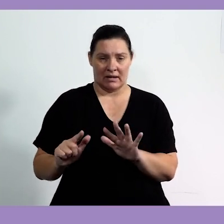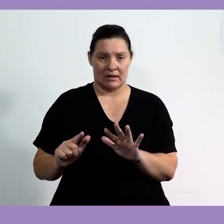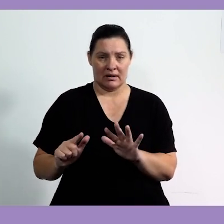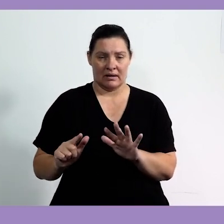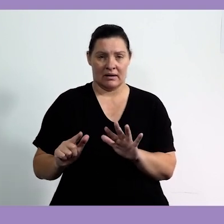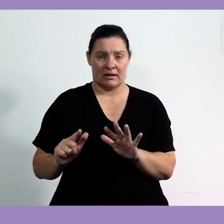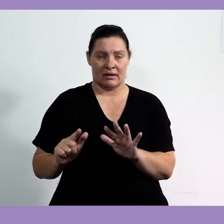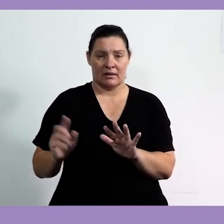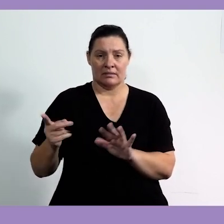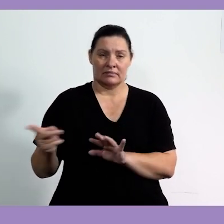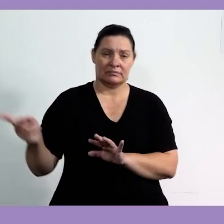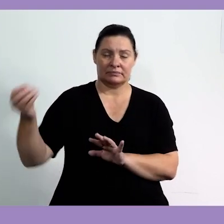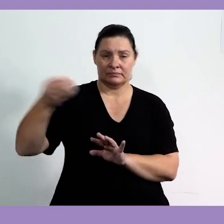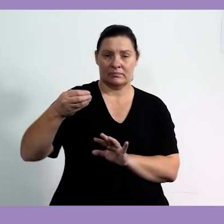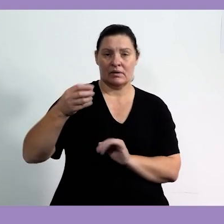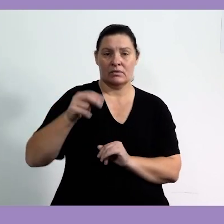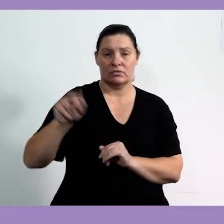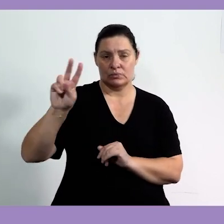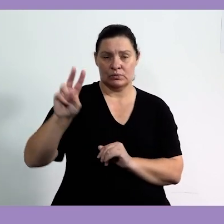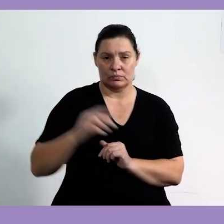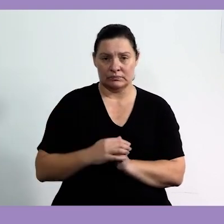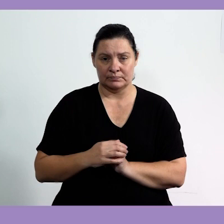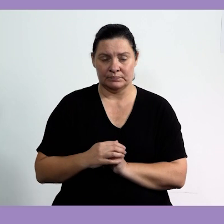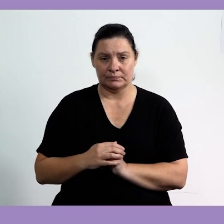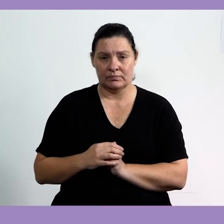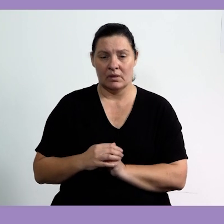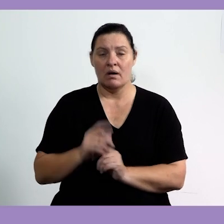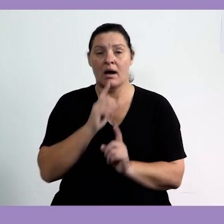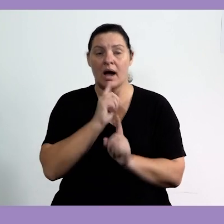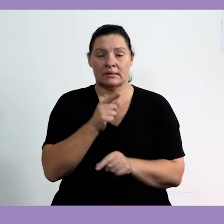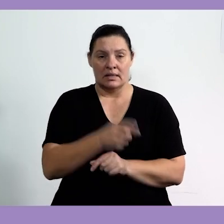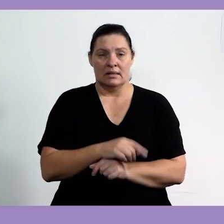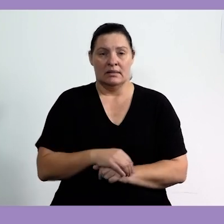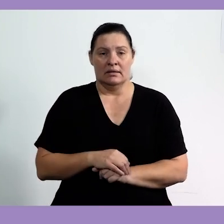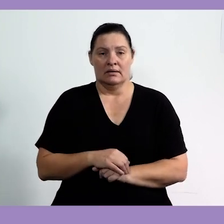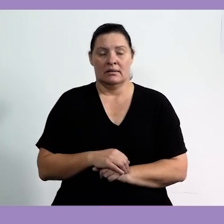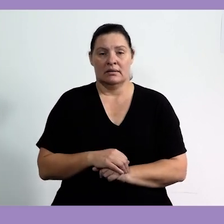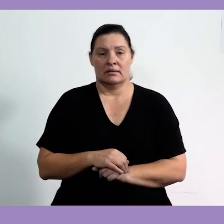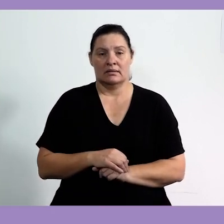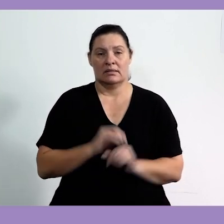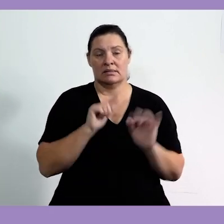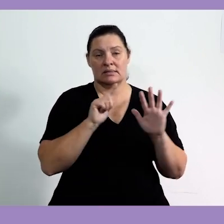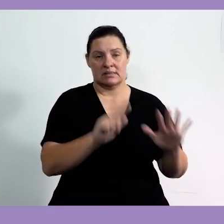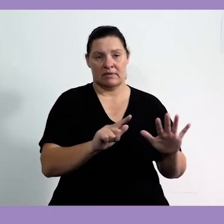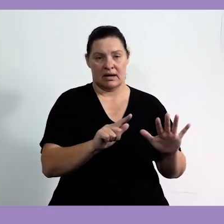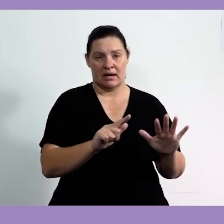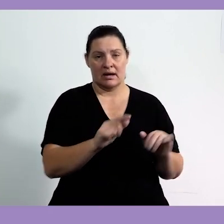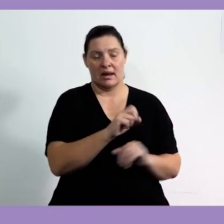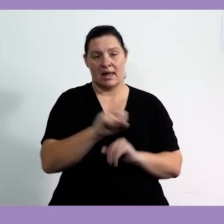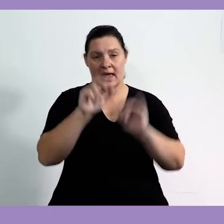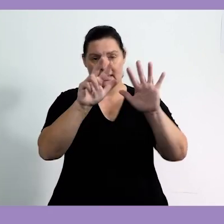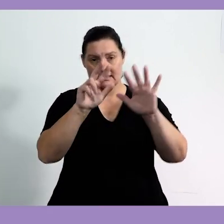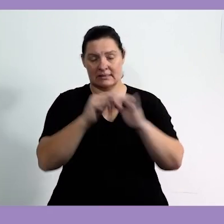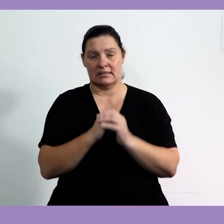7, and that is going to be to the exponent 2. Our answer there is going to be 7 to the